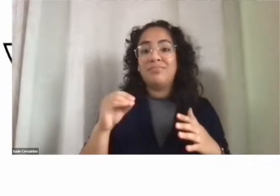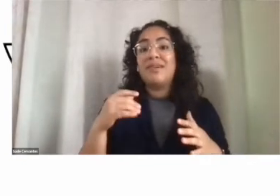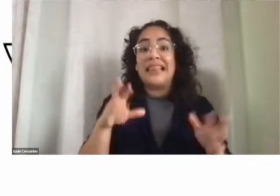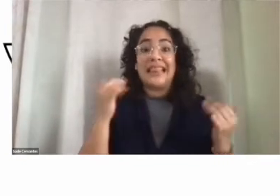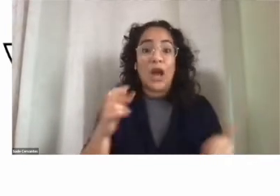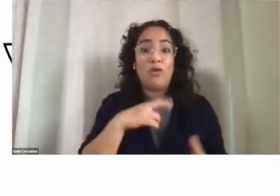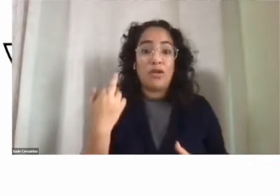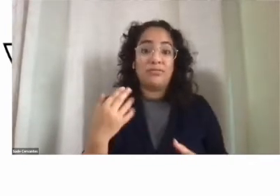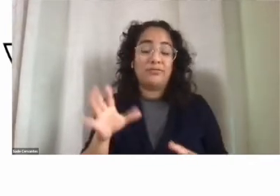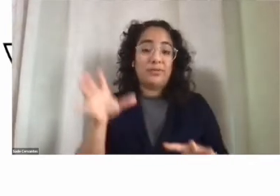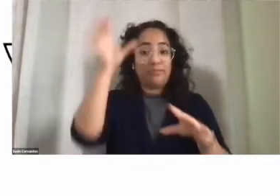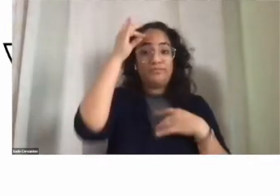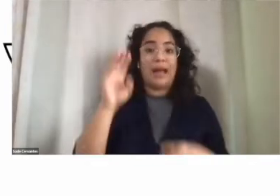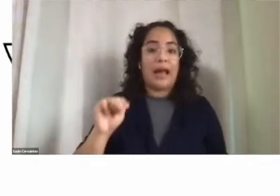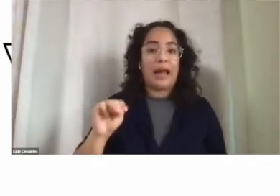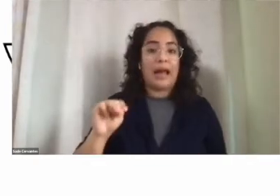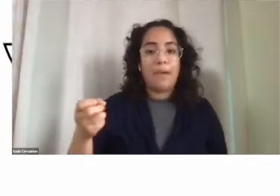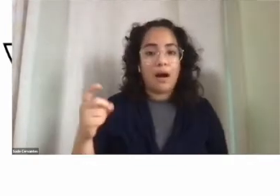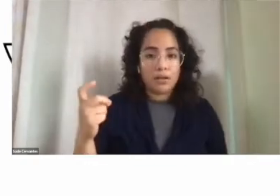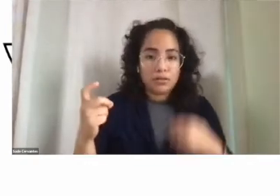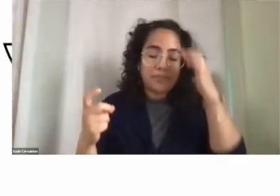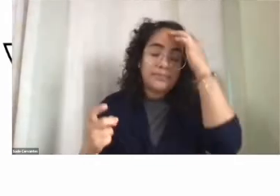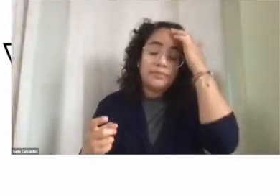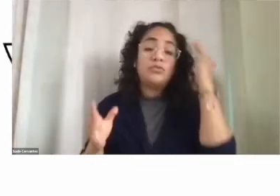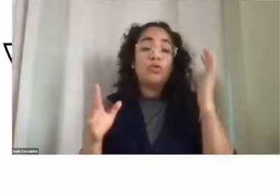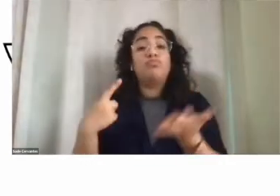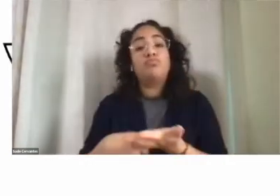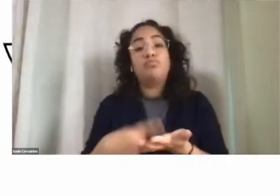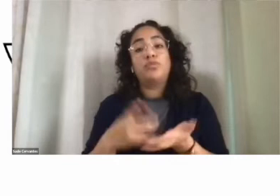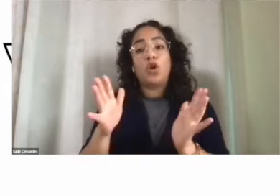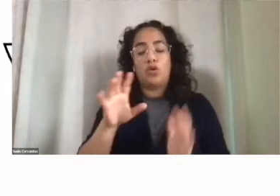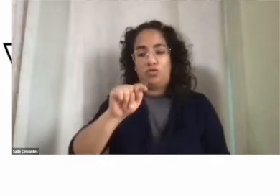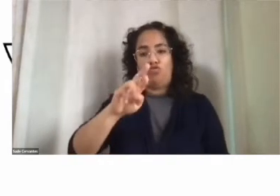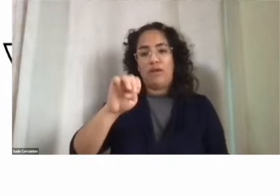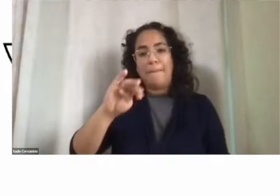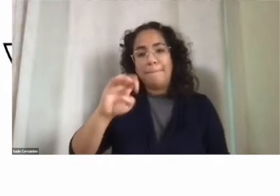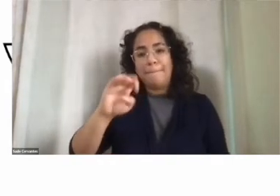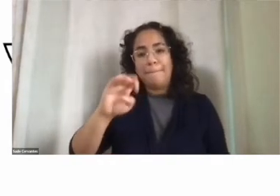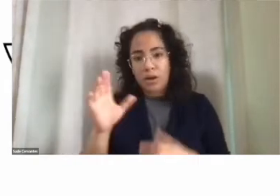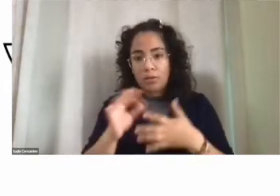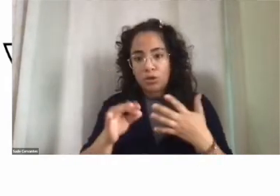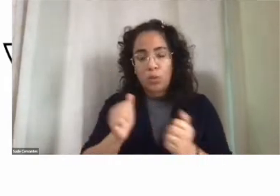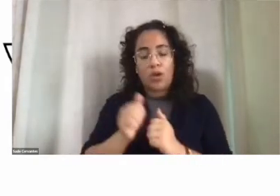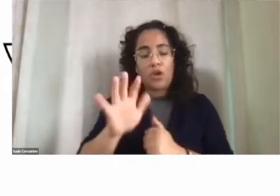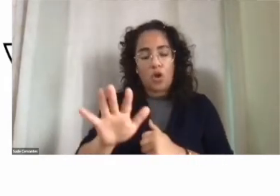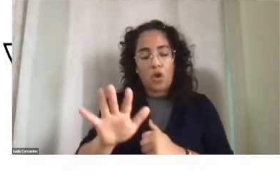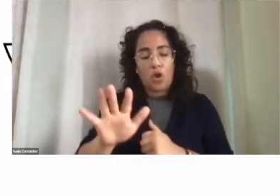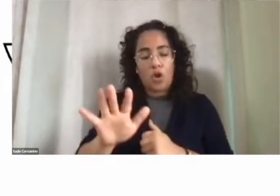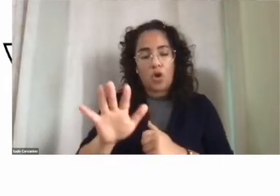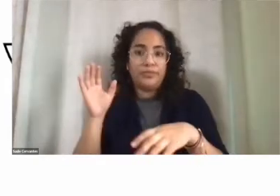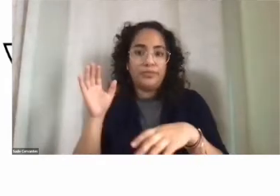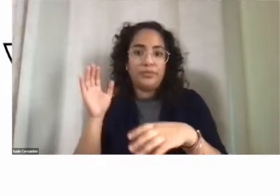So discuss your treatment options with your doctor and discuss the side effects,